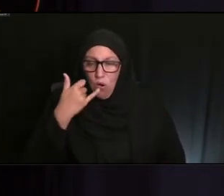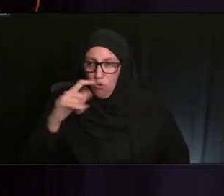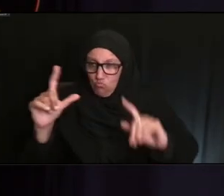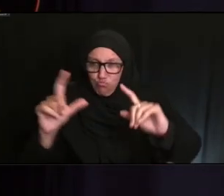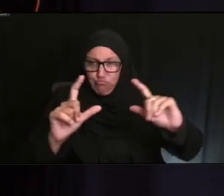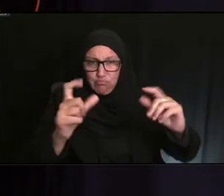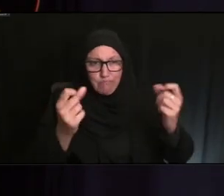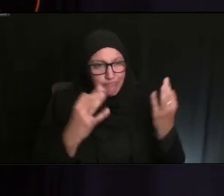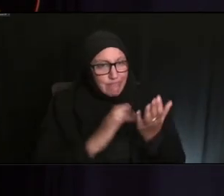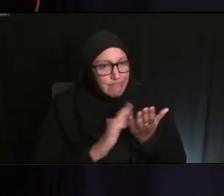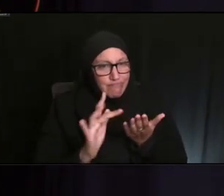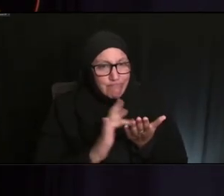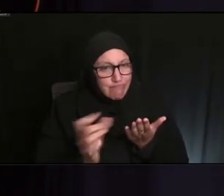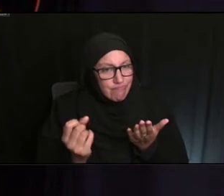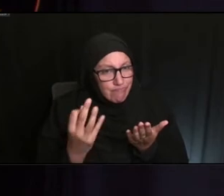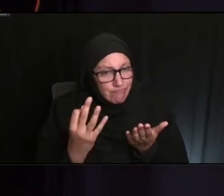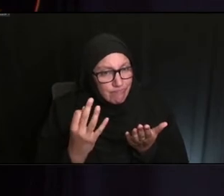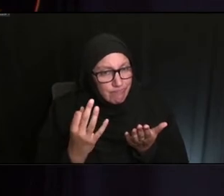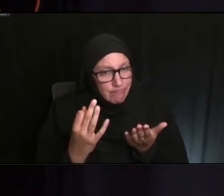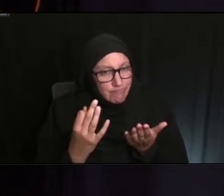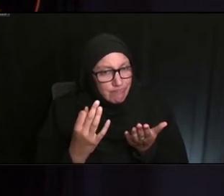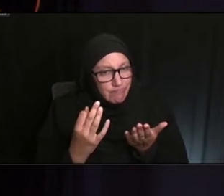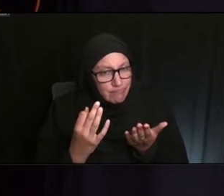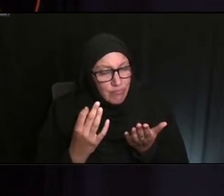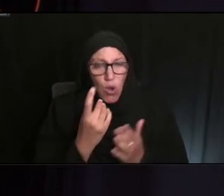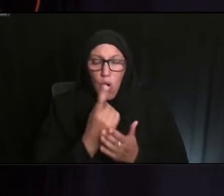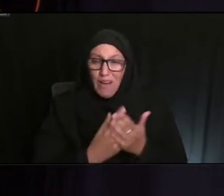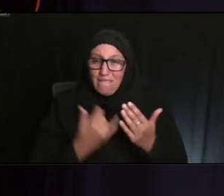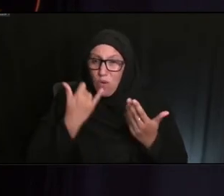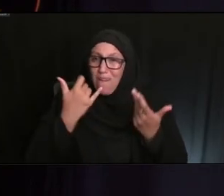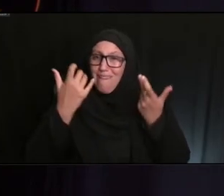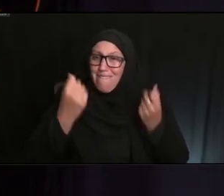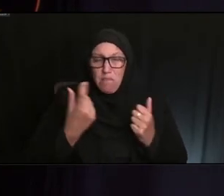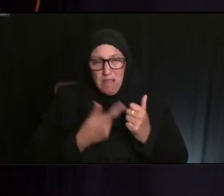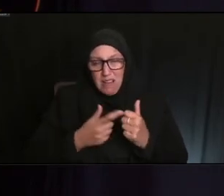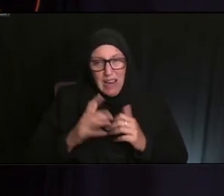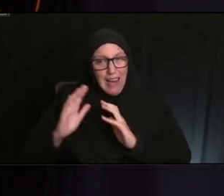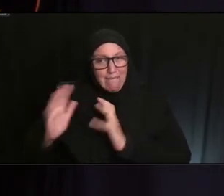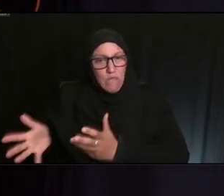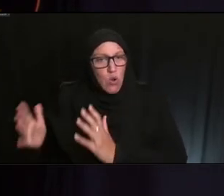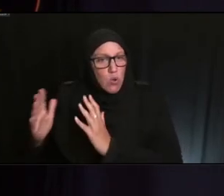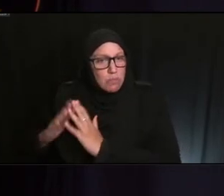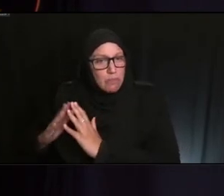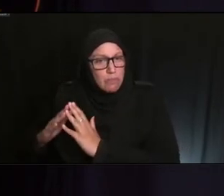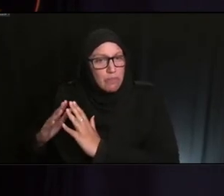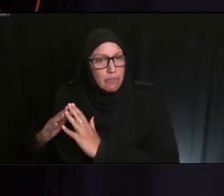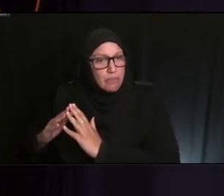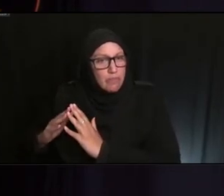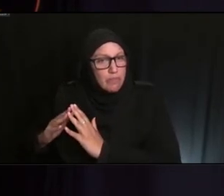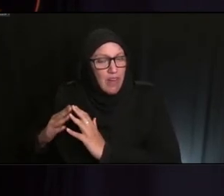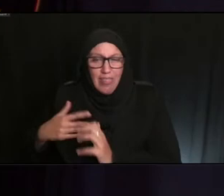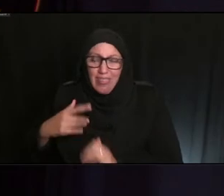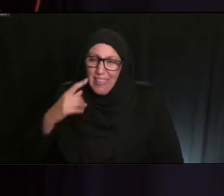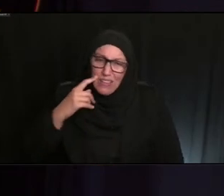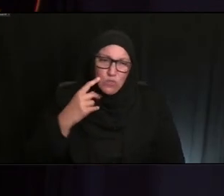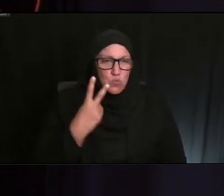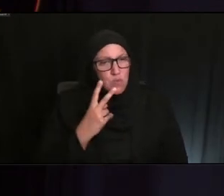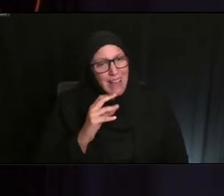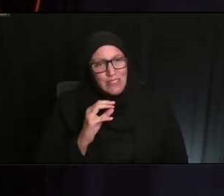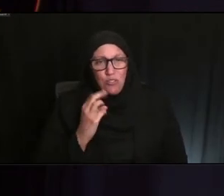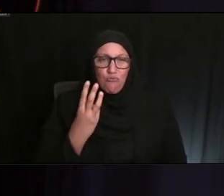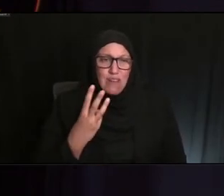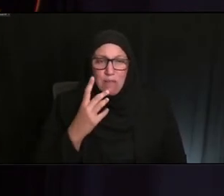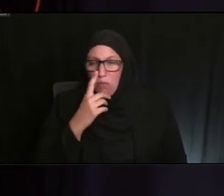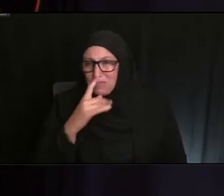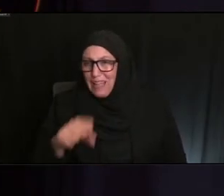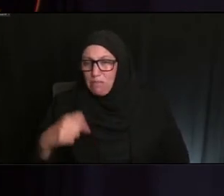And there were mobile phones, but you didn't take your phone overseas. That was a new thing. People started thinking it was about 2003, 2004,